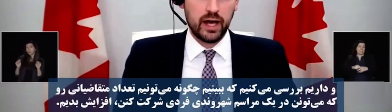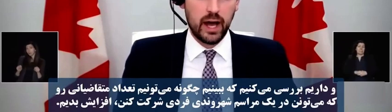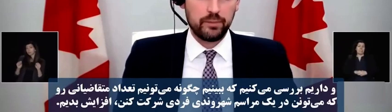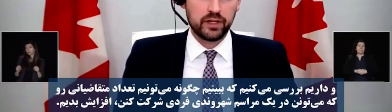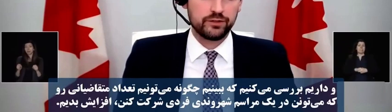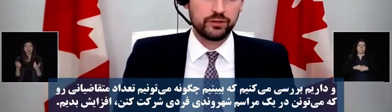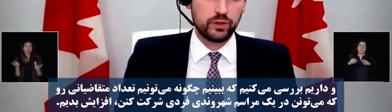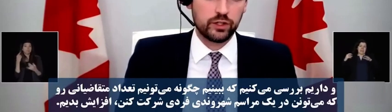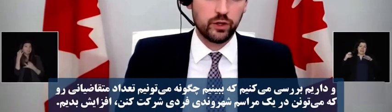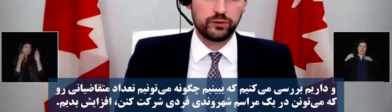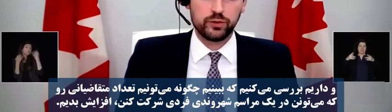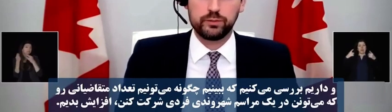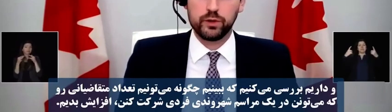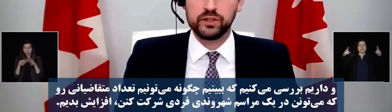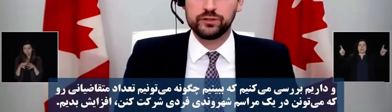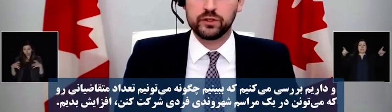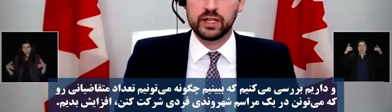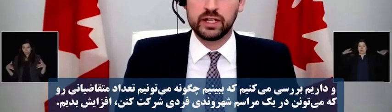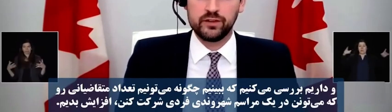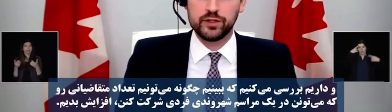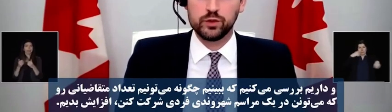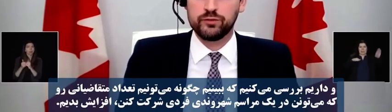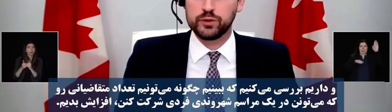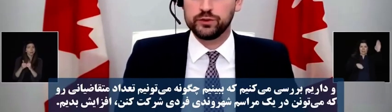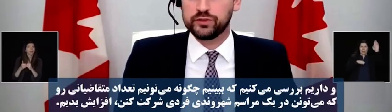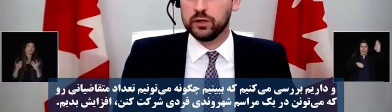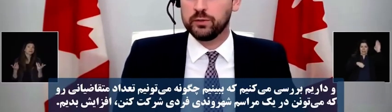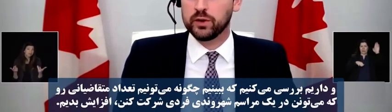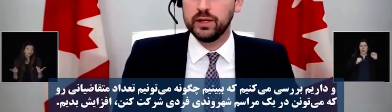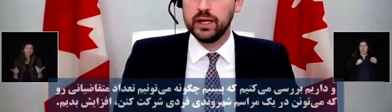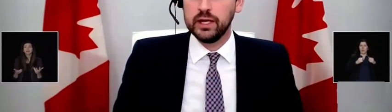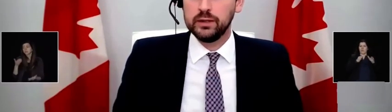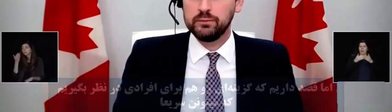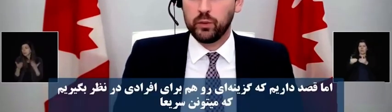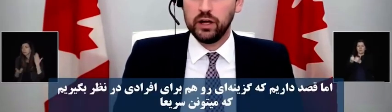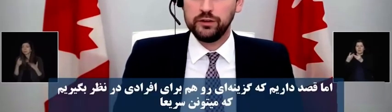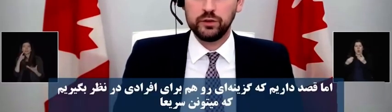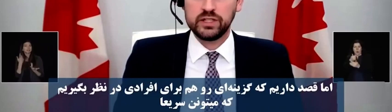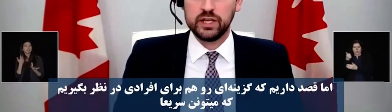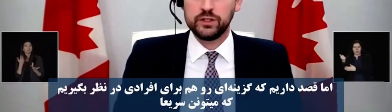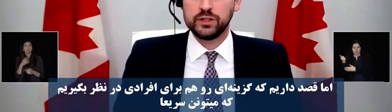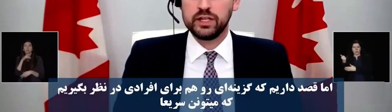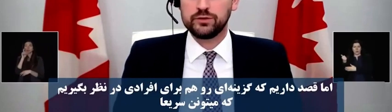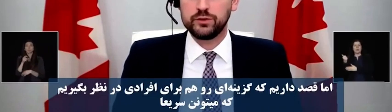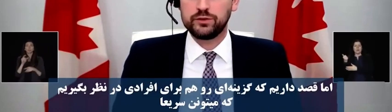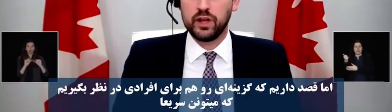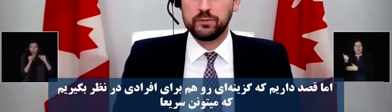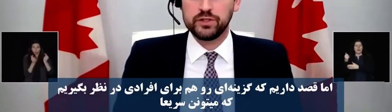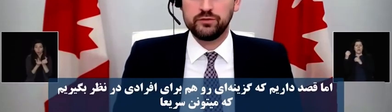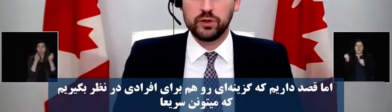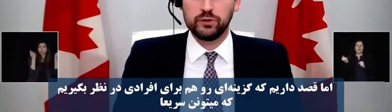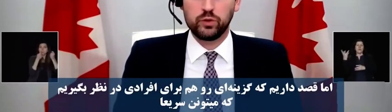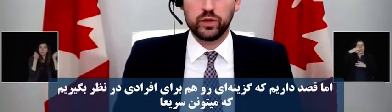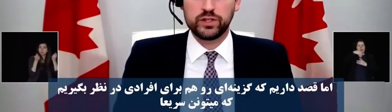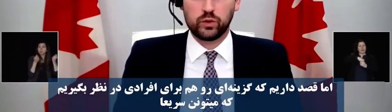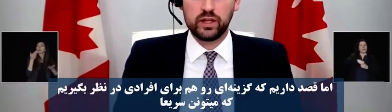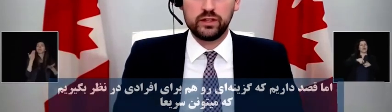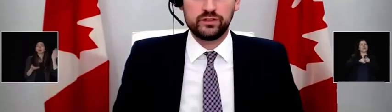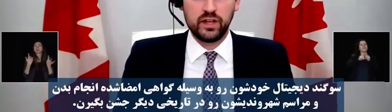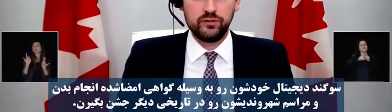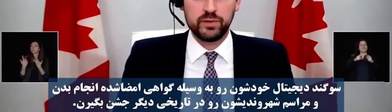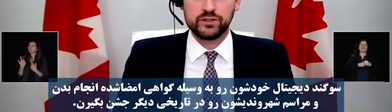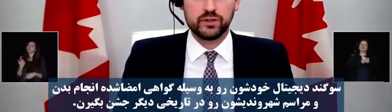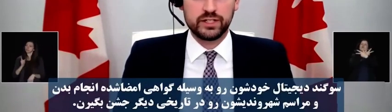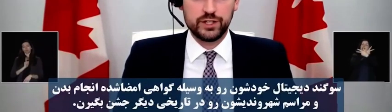of applicants who can go through the process during an individual virtual ceremony. But we also intend to introduce an option for those who wish to